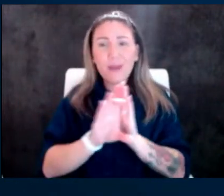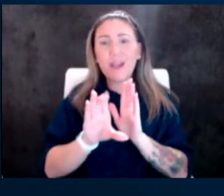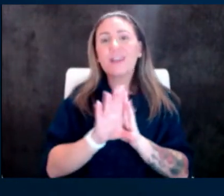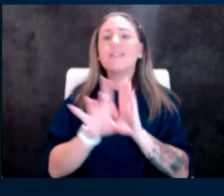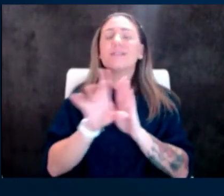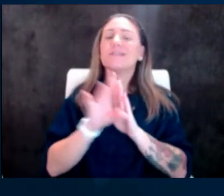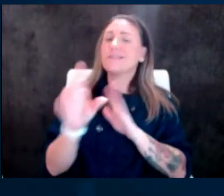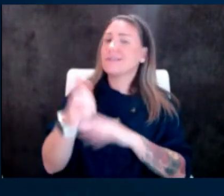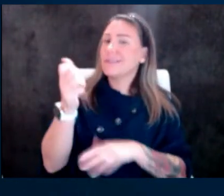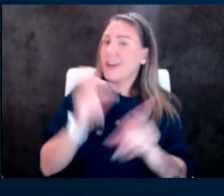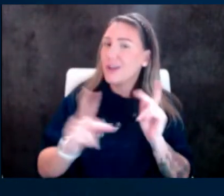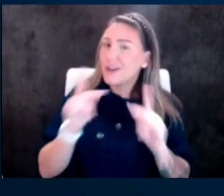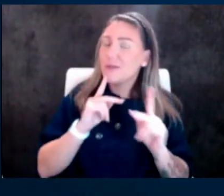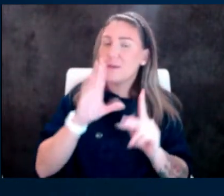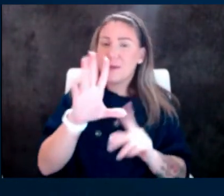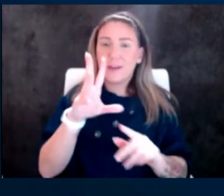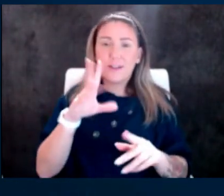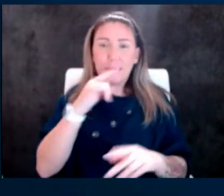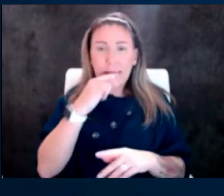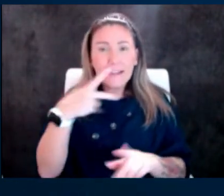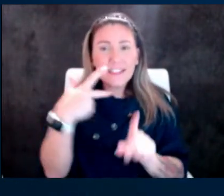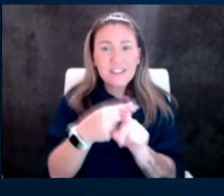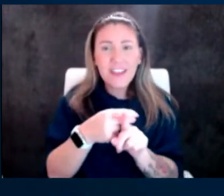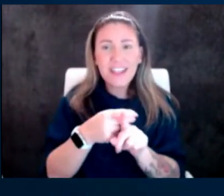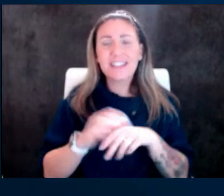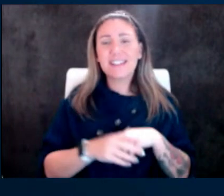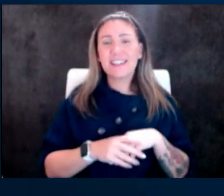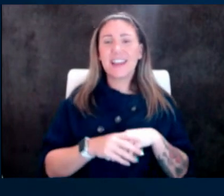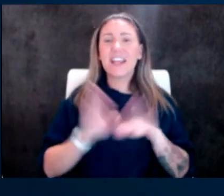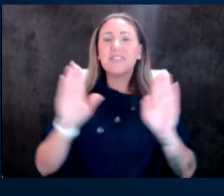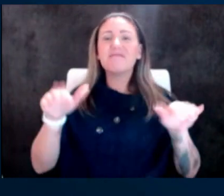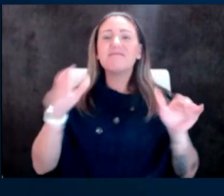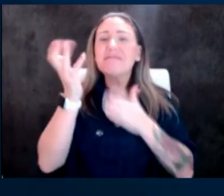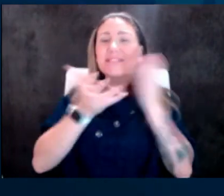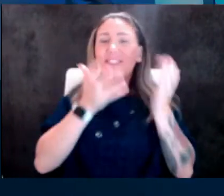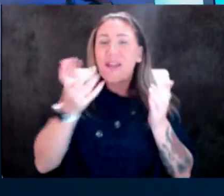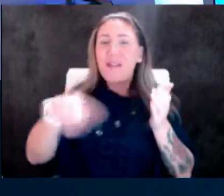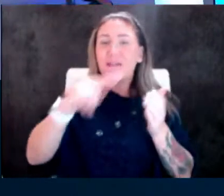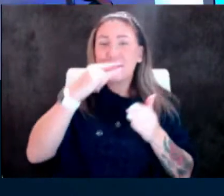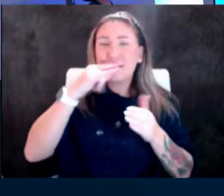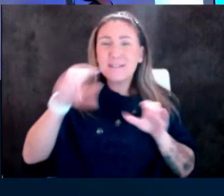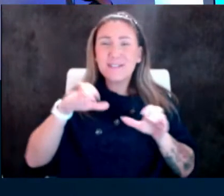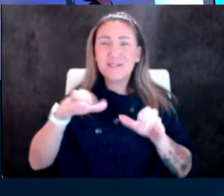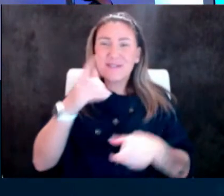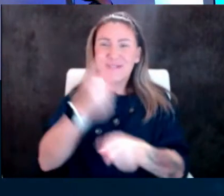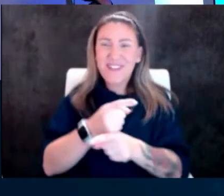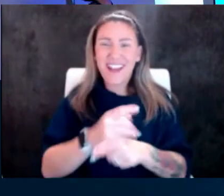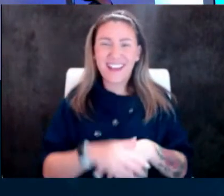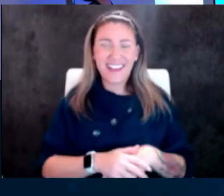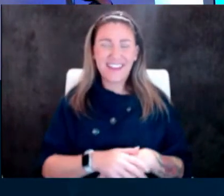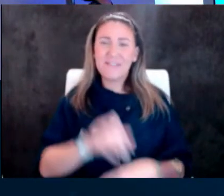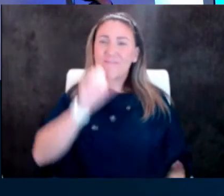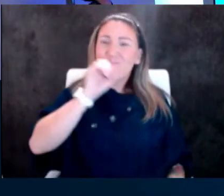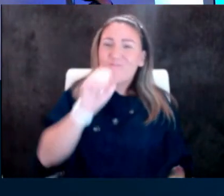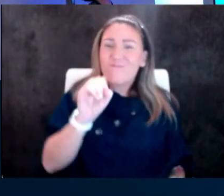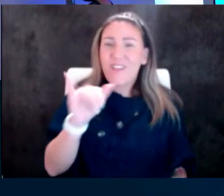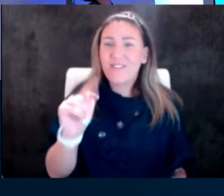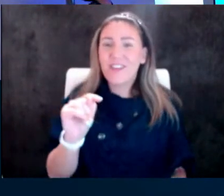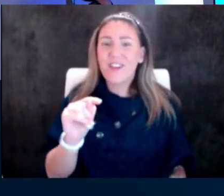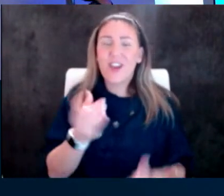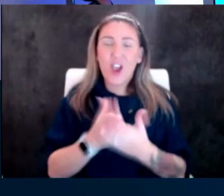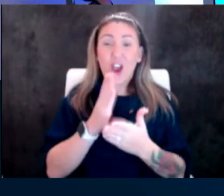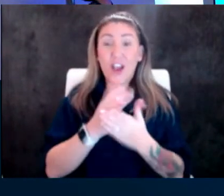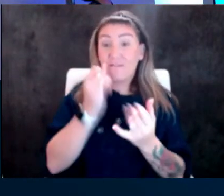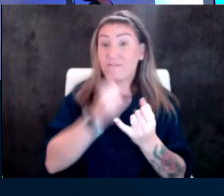kids vaccinated and kind of give a shout out to these kiddos for doing it right. I love it. That is doing it right. All right, well, let's get to final thoughts from our